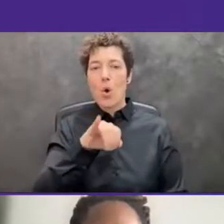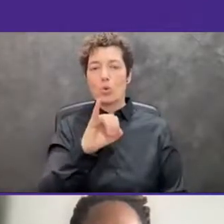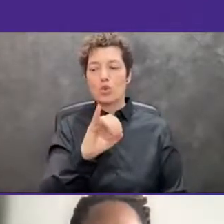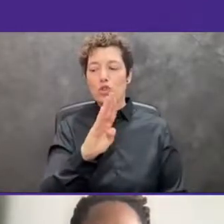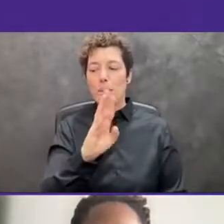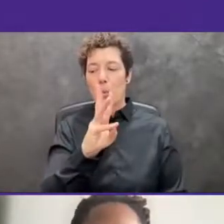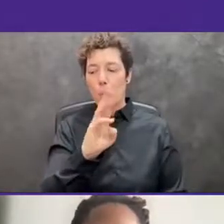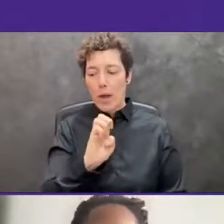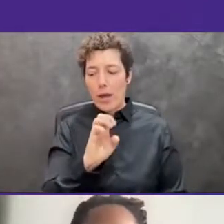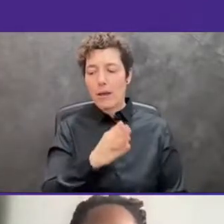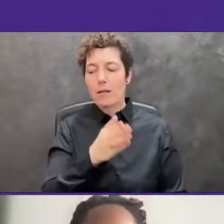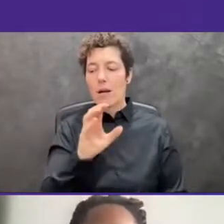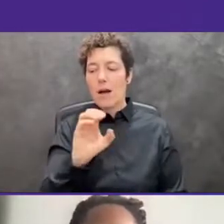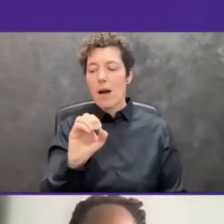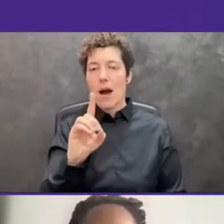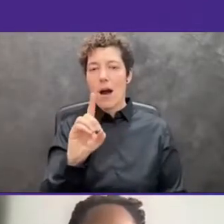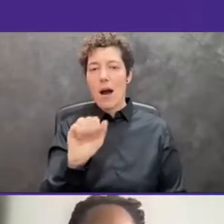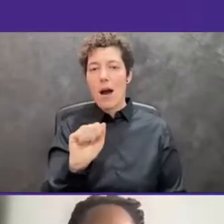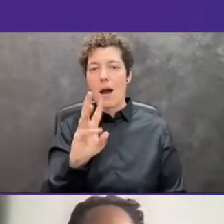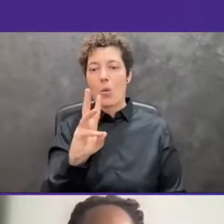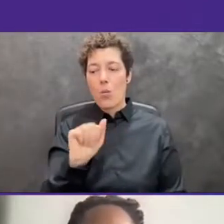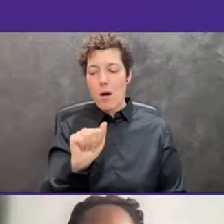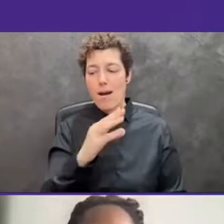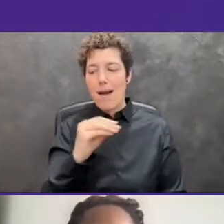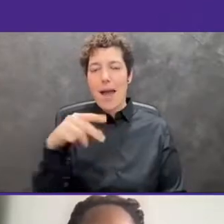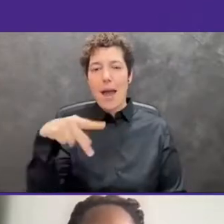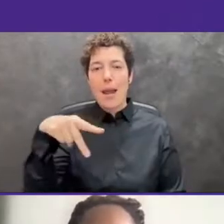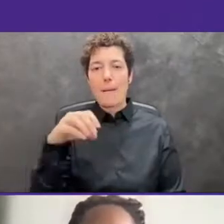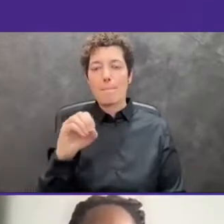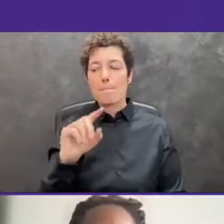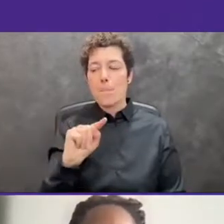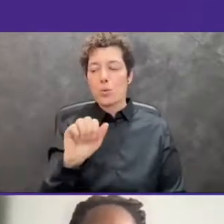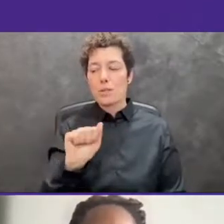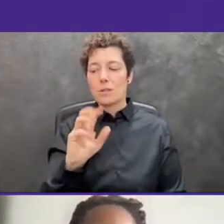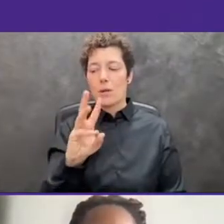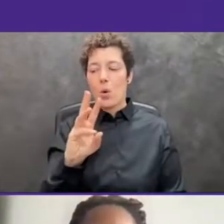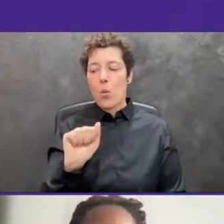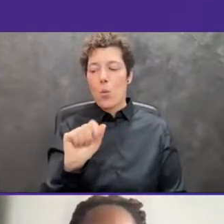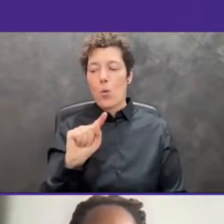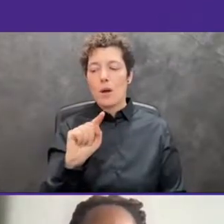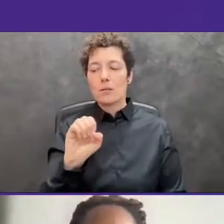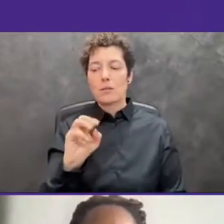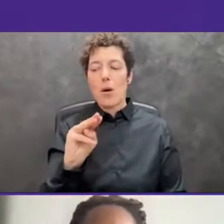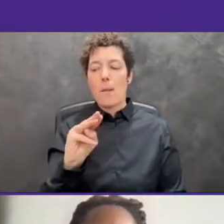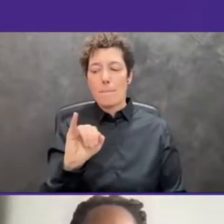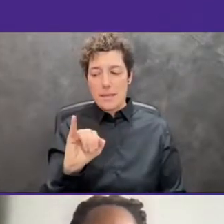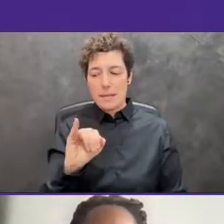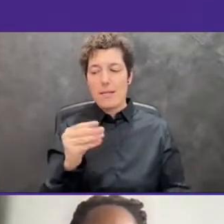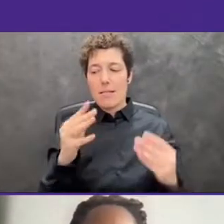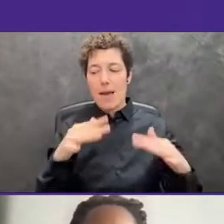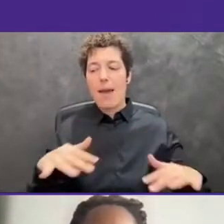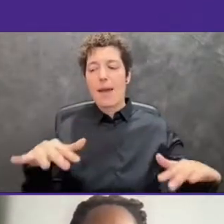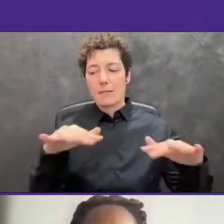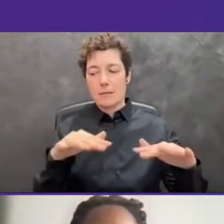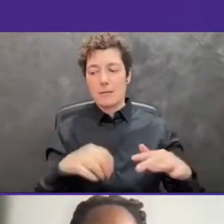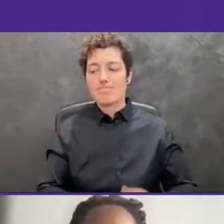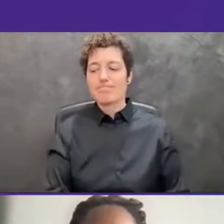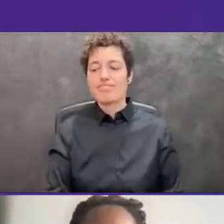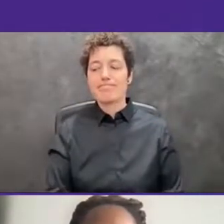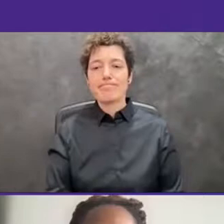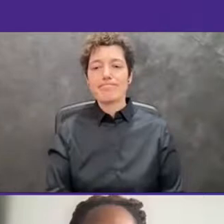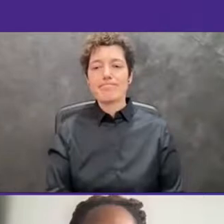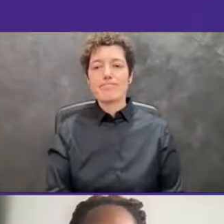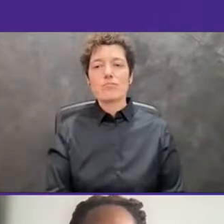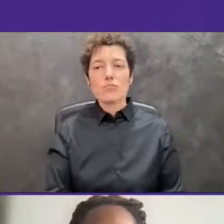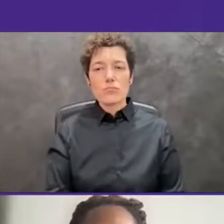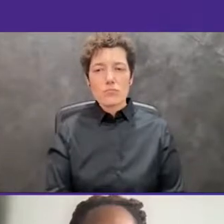Potawatomi nations, and many other tribes, including the Kickapoo, whose land I also respectfully call home. I'm really